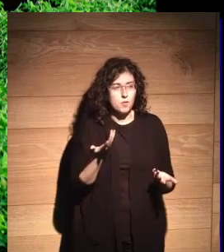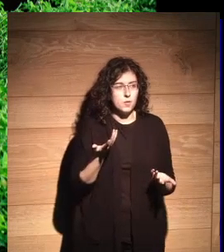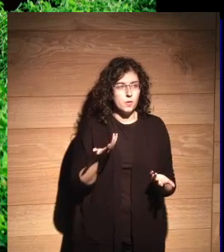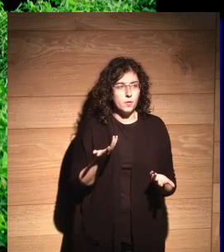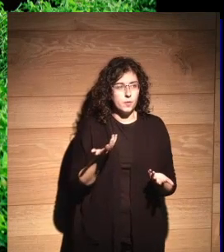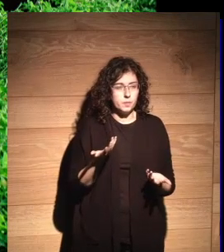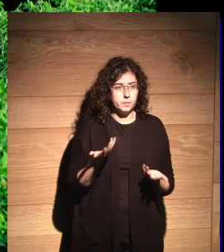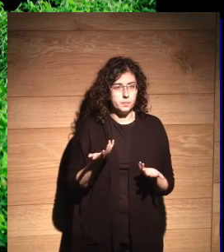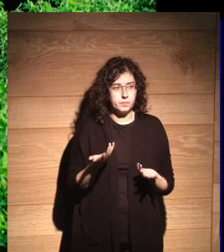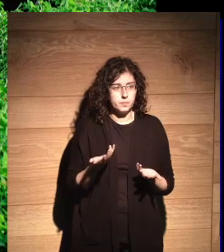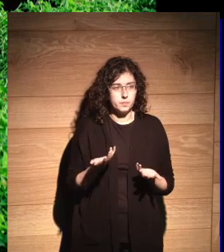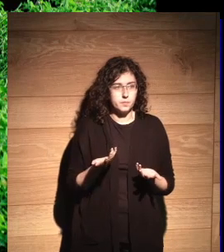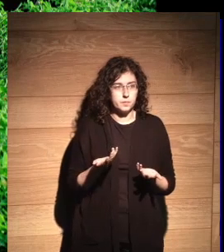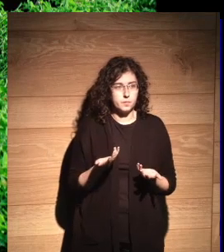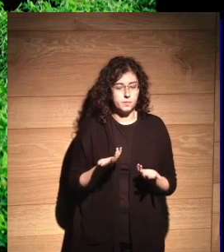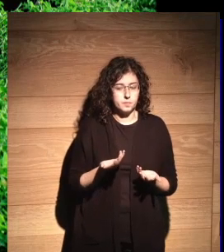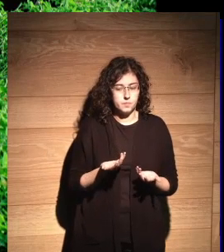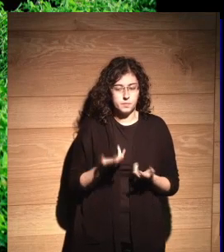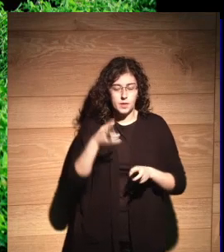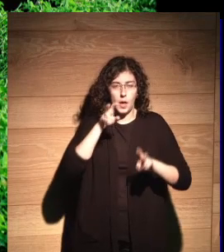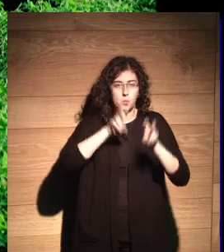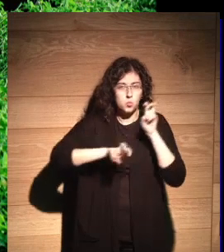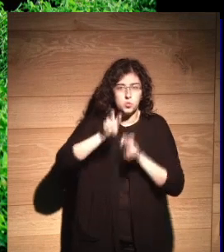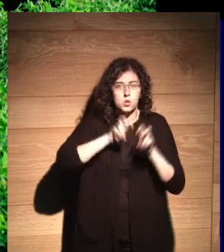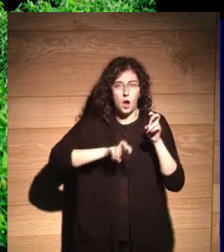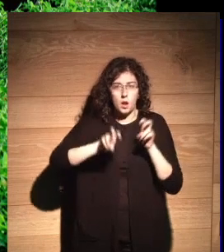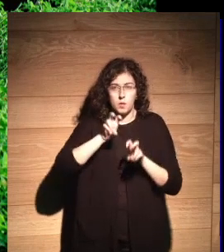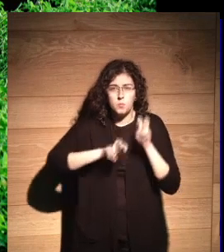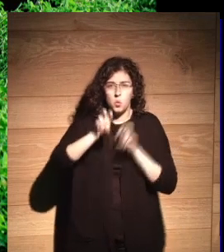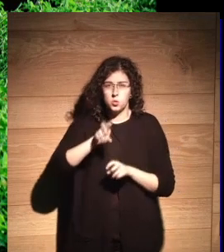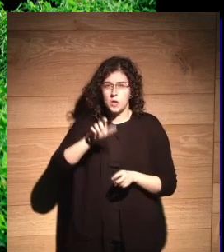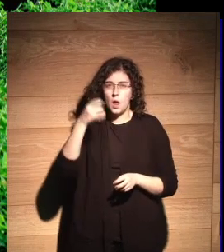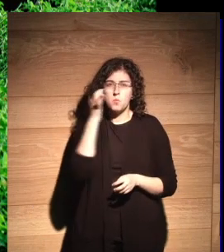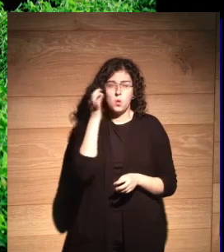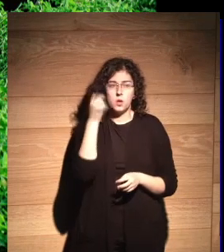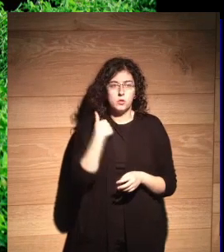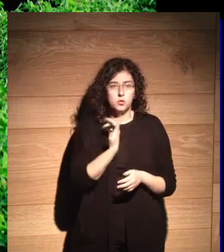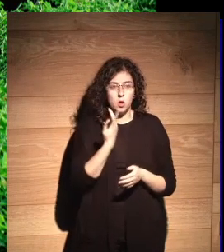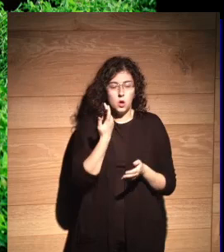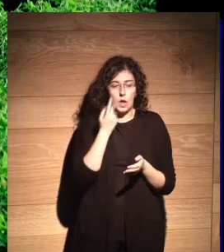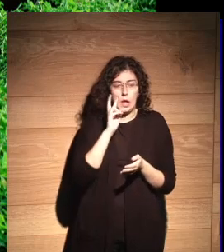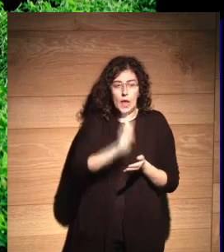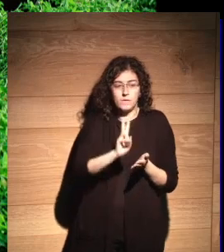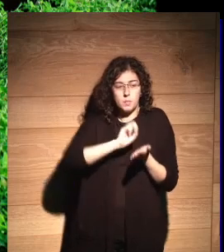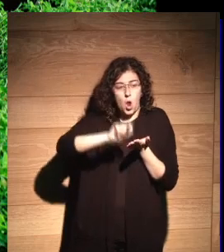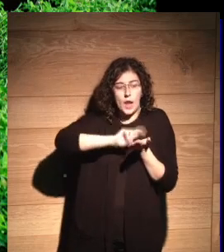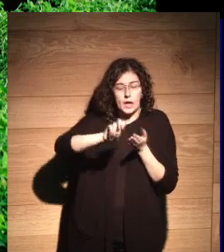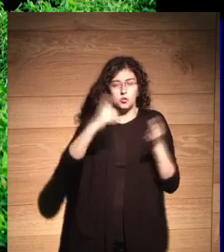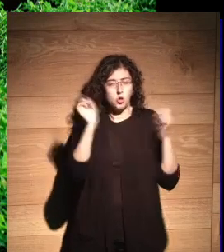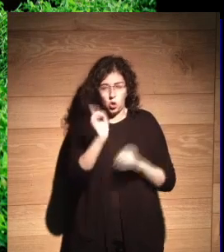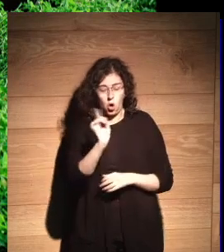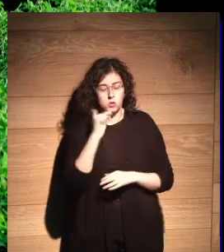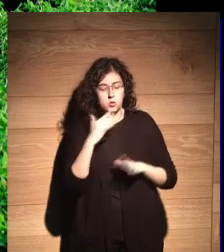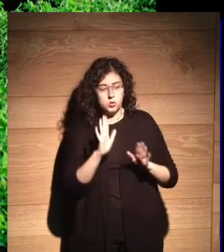find and seek out these women when they were, I saw them walking down the street, but I thought, you know, I got to go and find out, I want